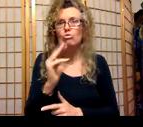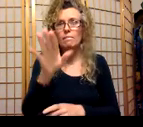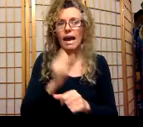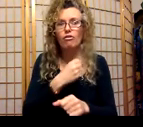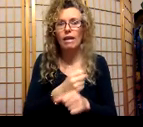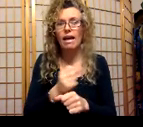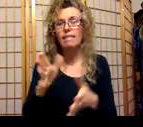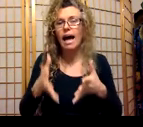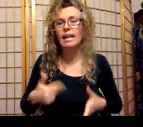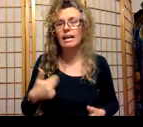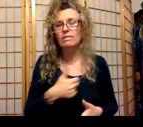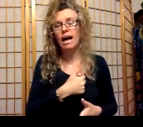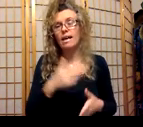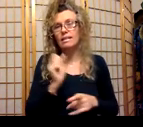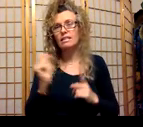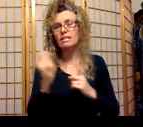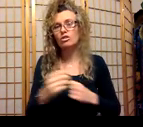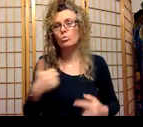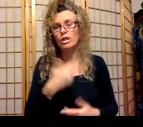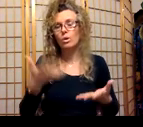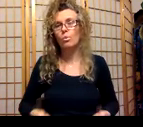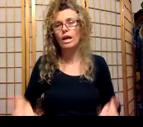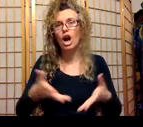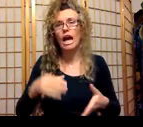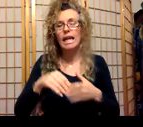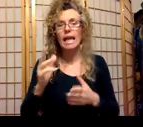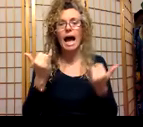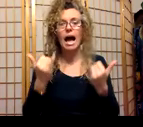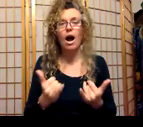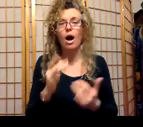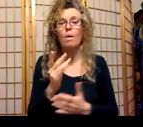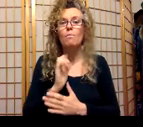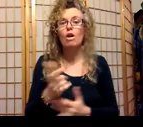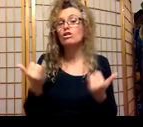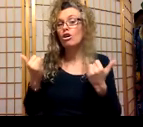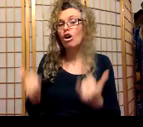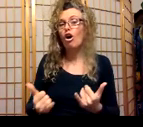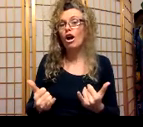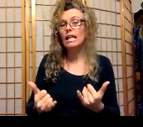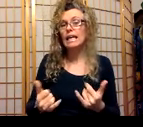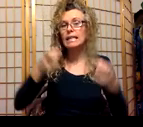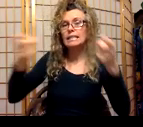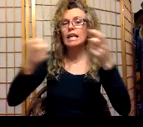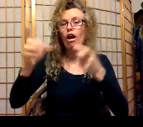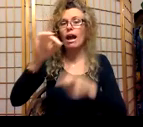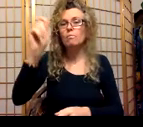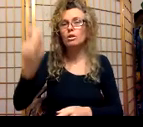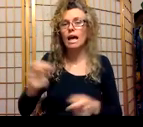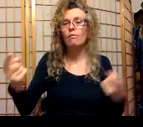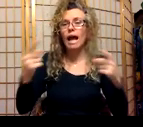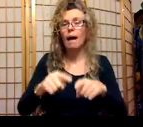is what leaves us in the situation we are in now. Brussels currently dictates over 80% of what happens